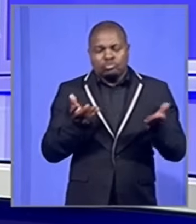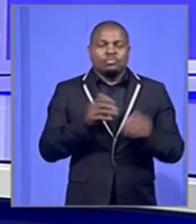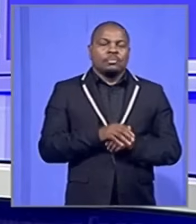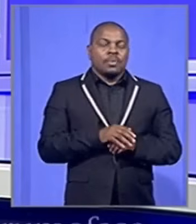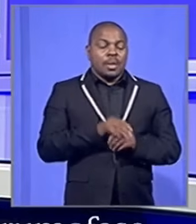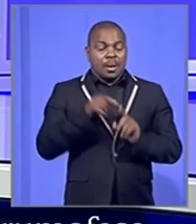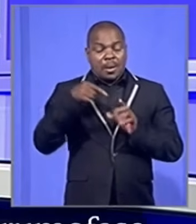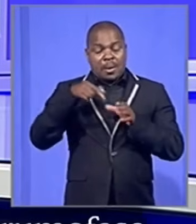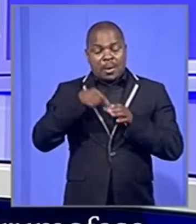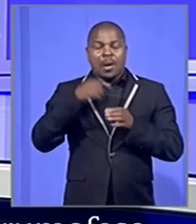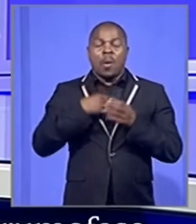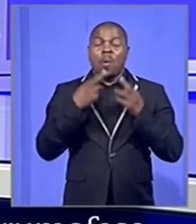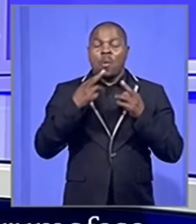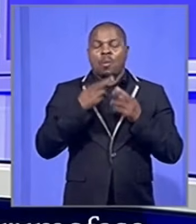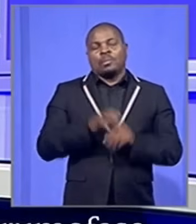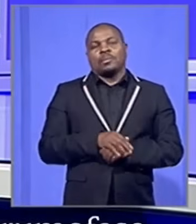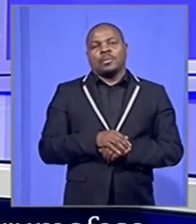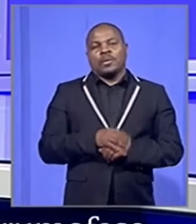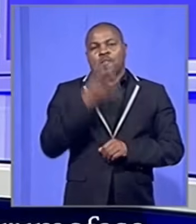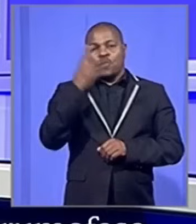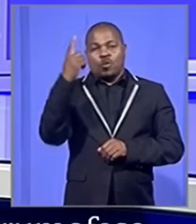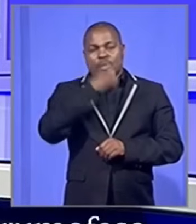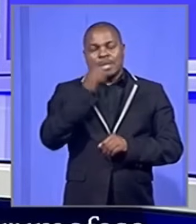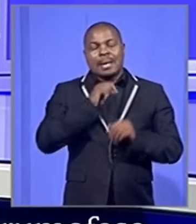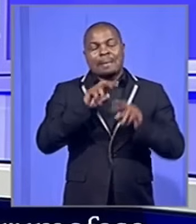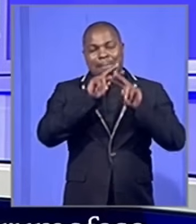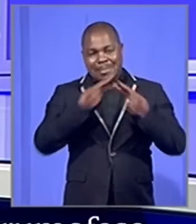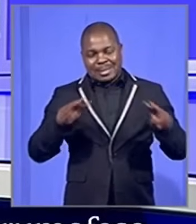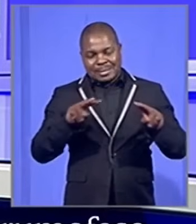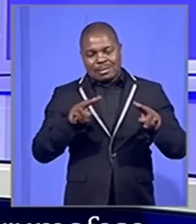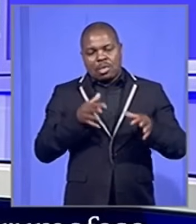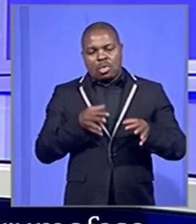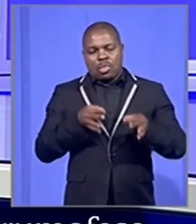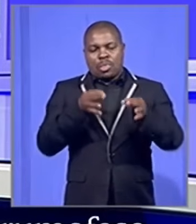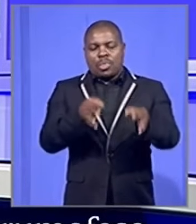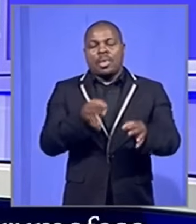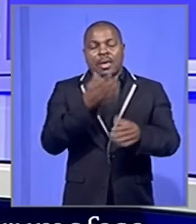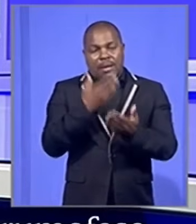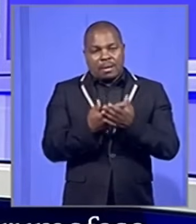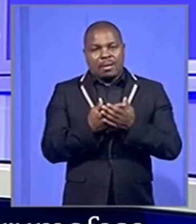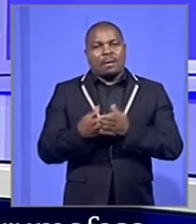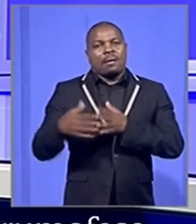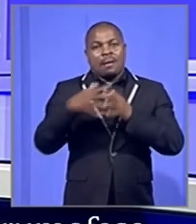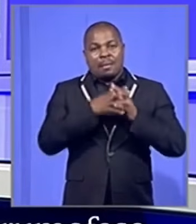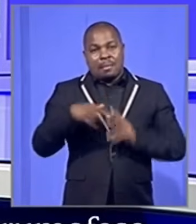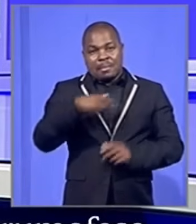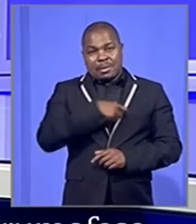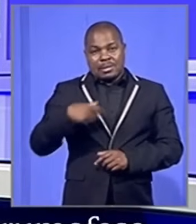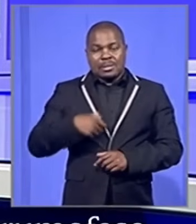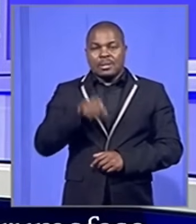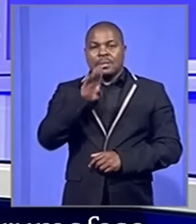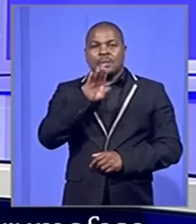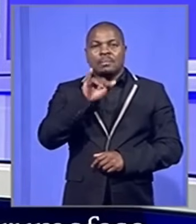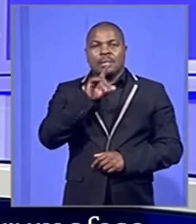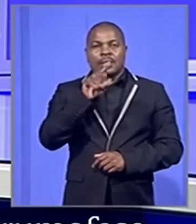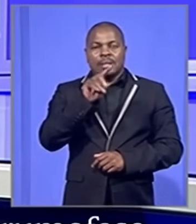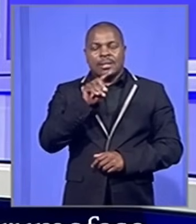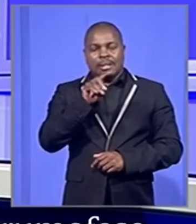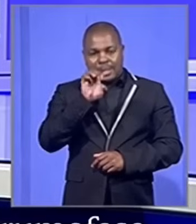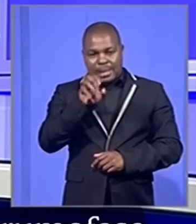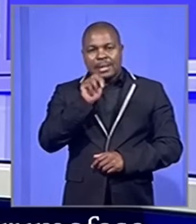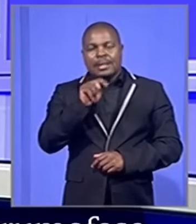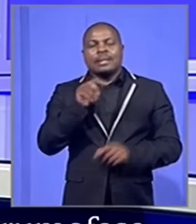la khutšo la matšatši a mane le tla katološwa. Mopresidente wa Amerika Joe Biden le yena o ipileditše